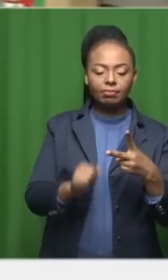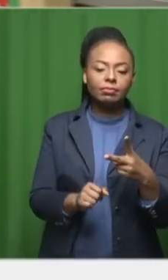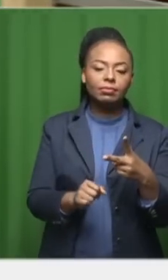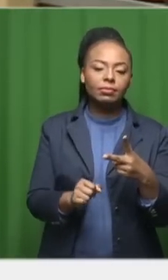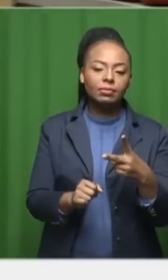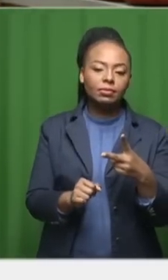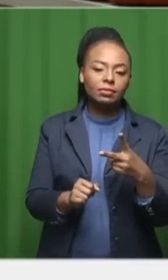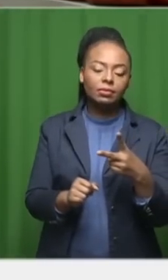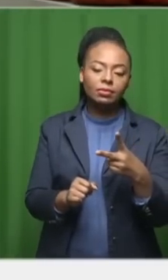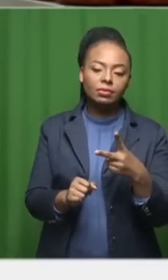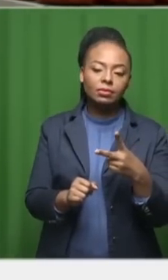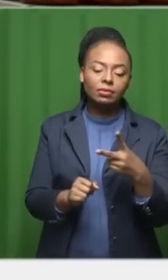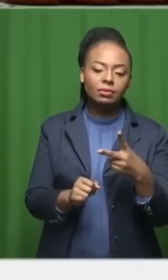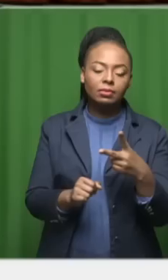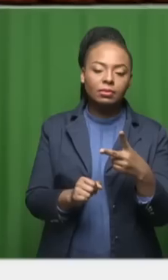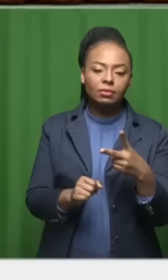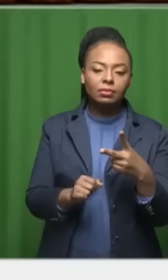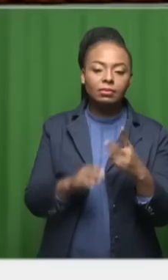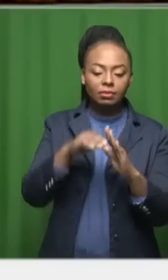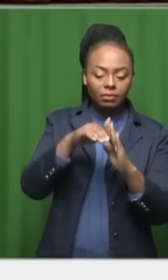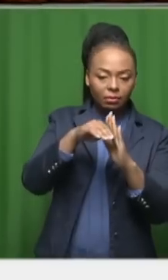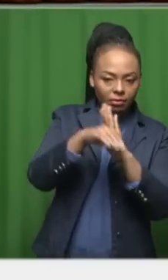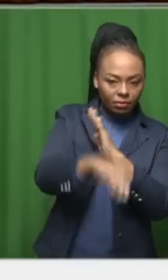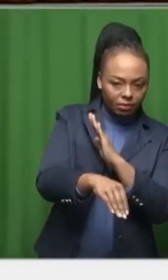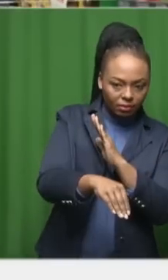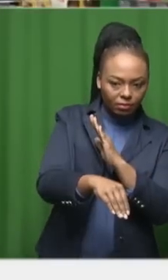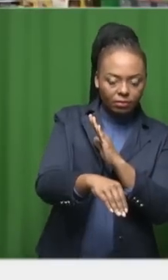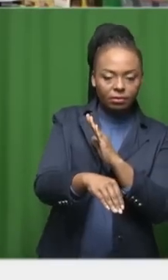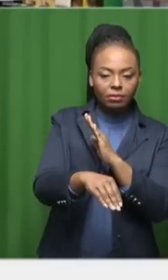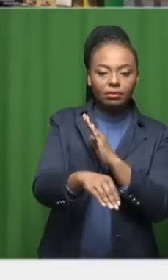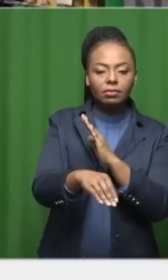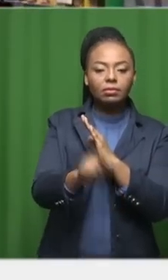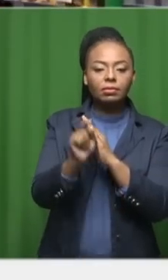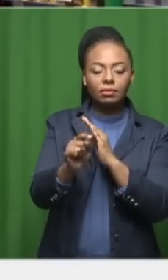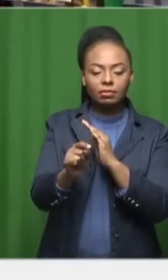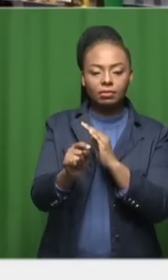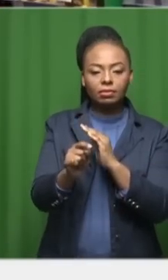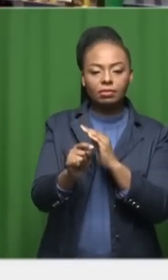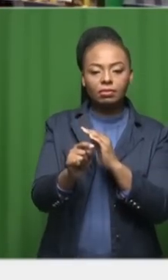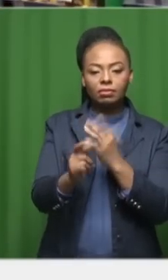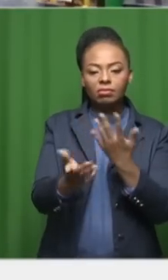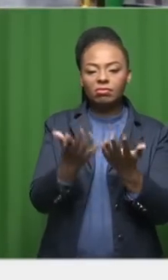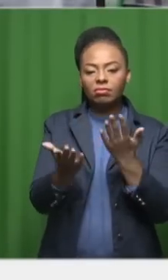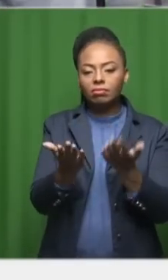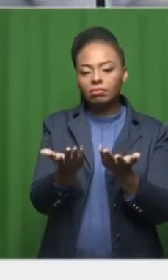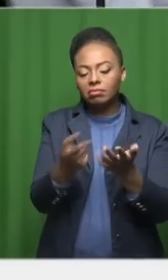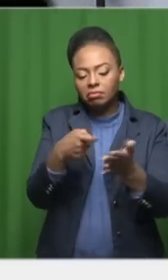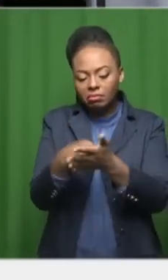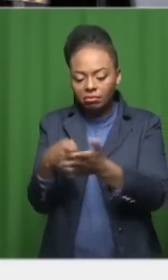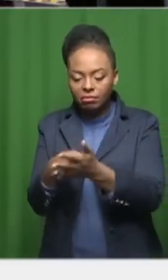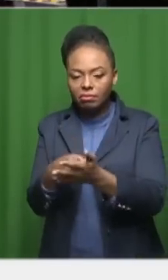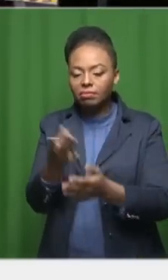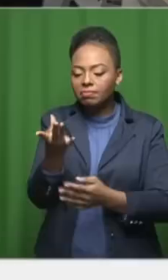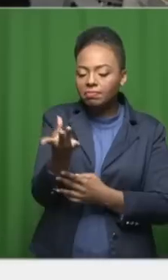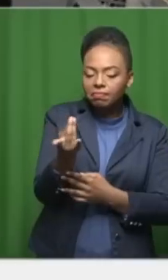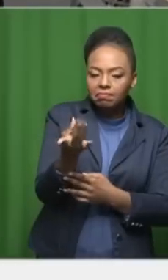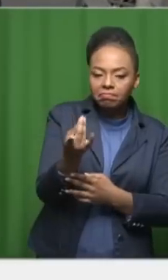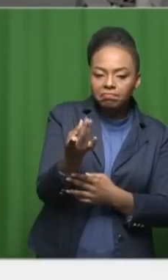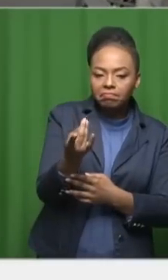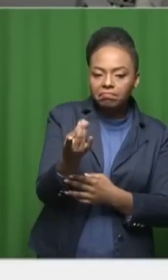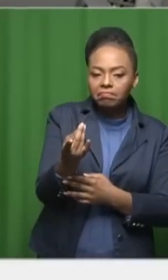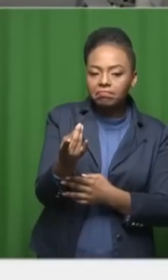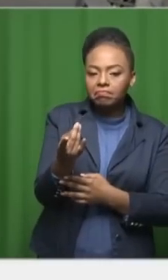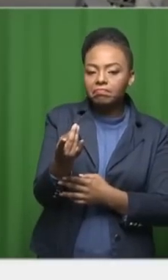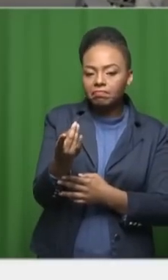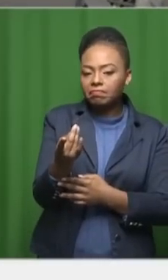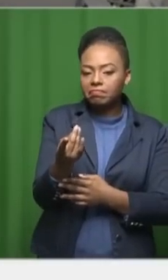definite decreasing trend in key basket items such as red meat